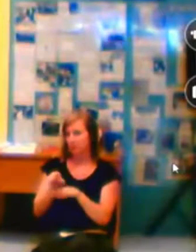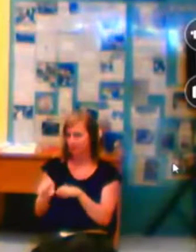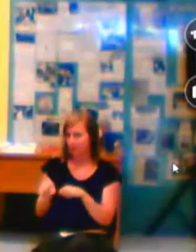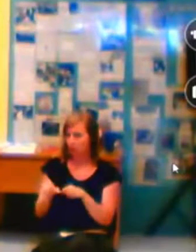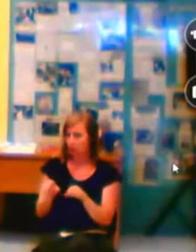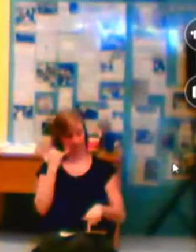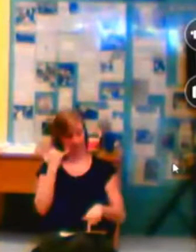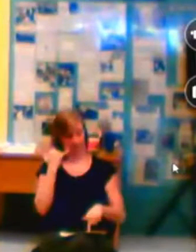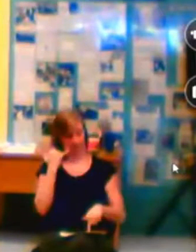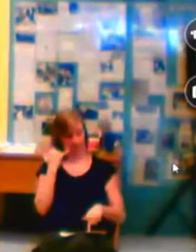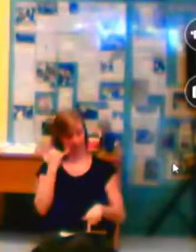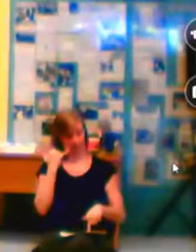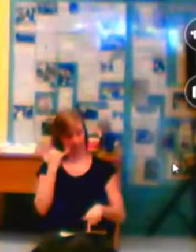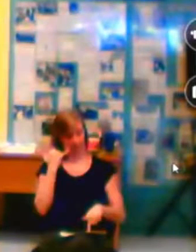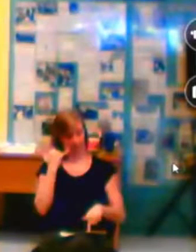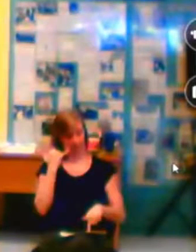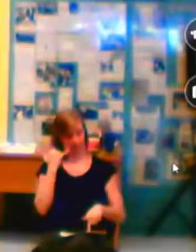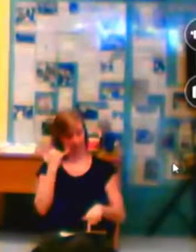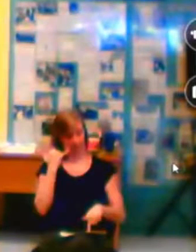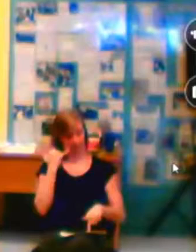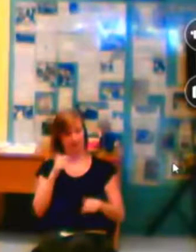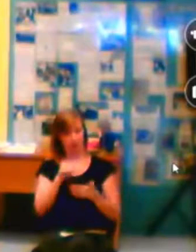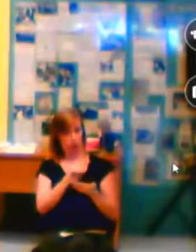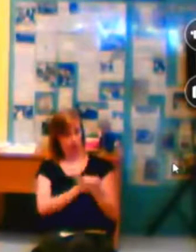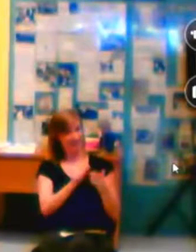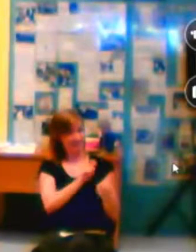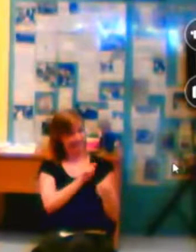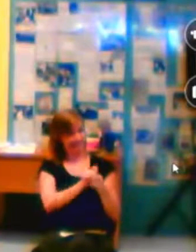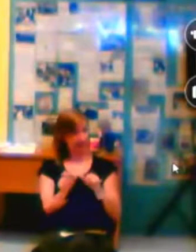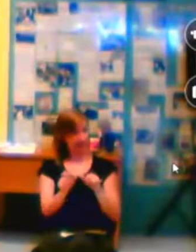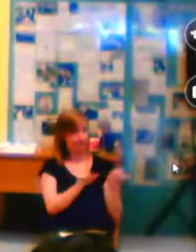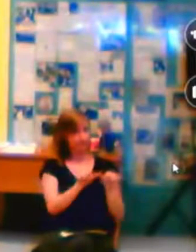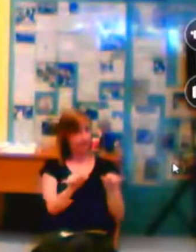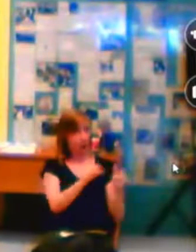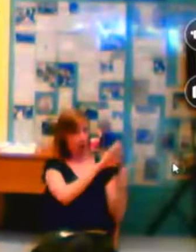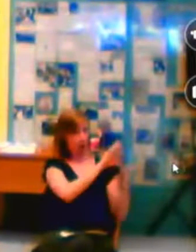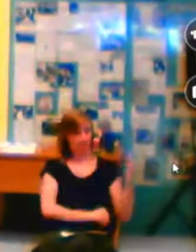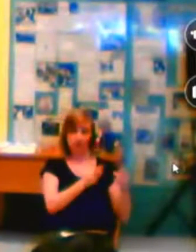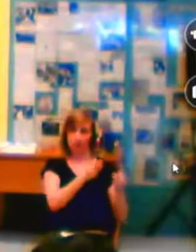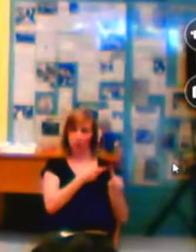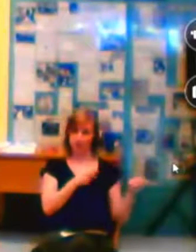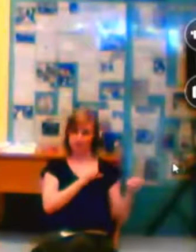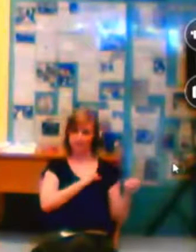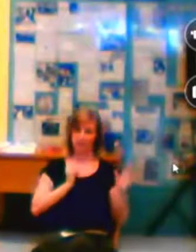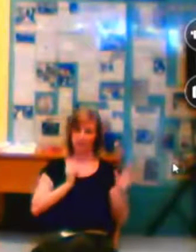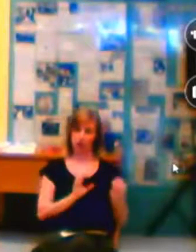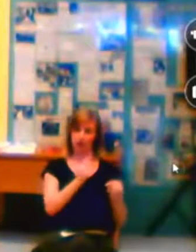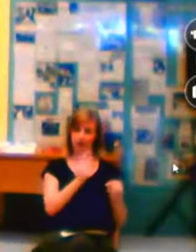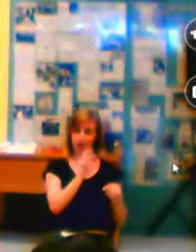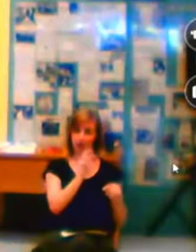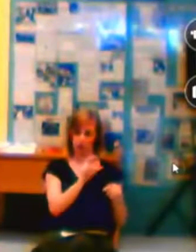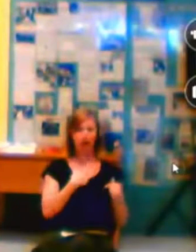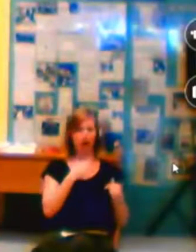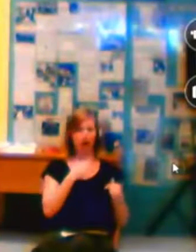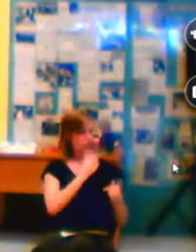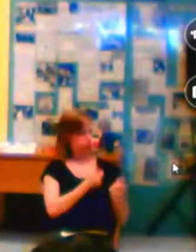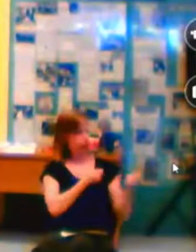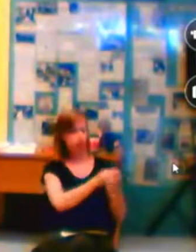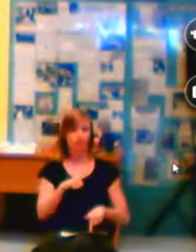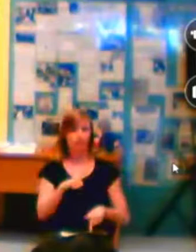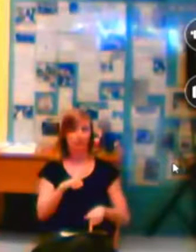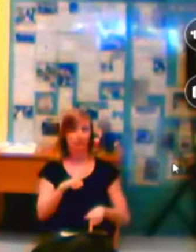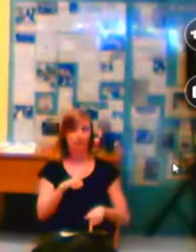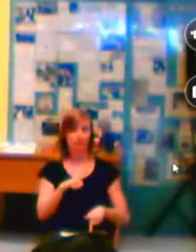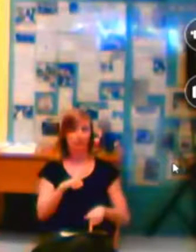tank. So we take money from anybody but government, basically. Okay. If it were what